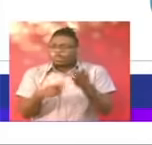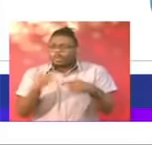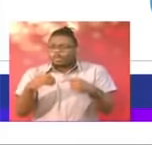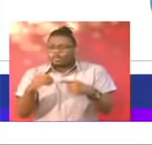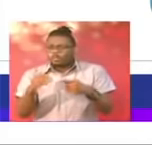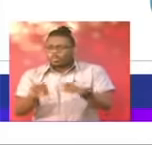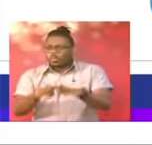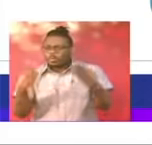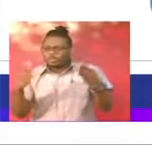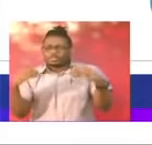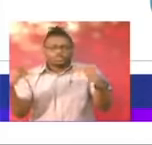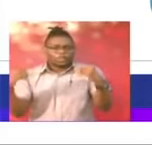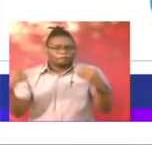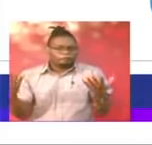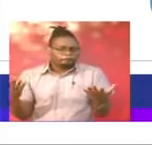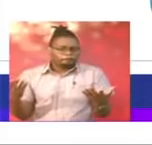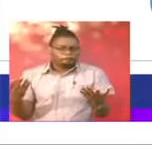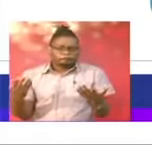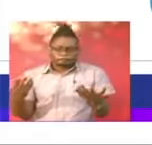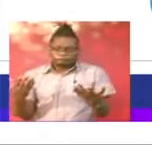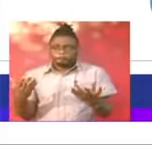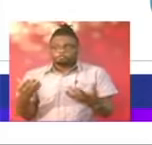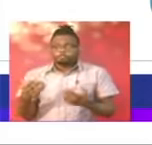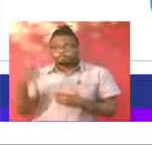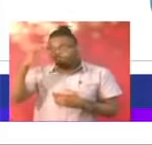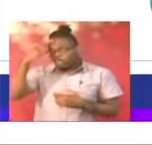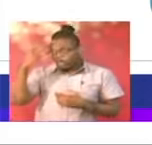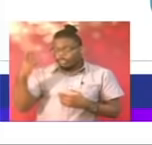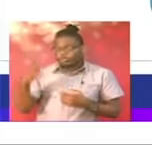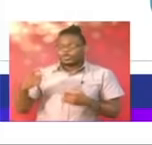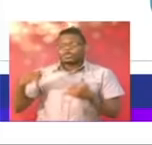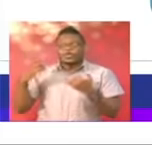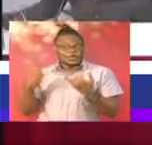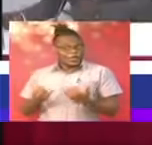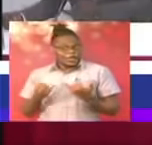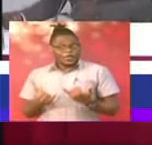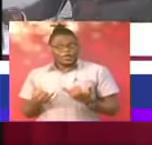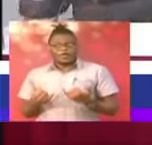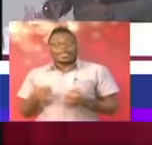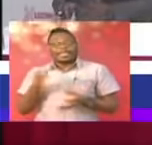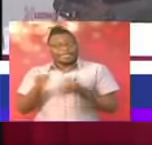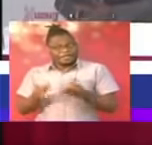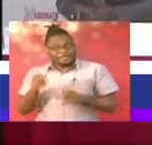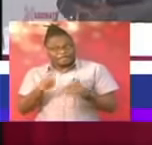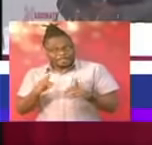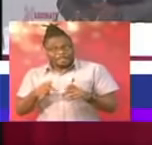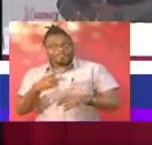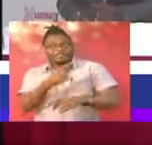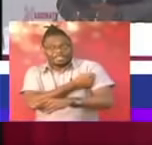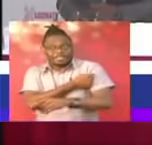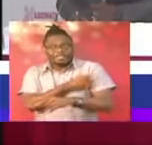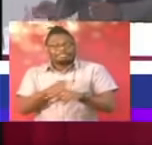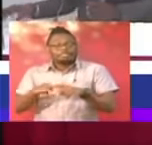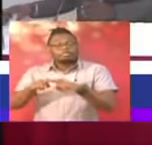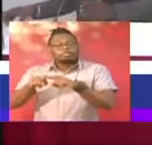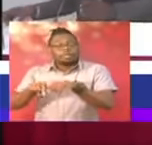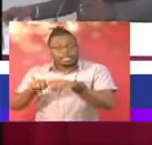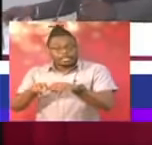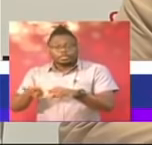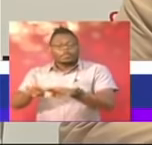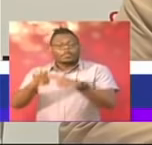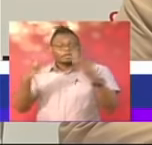in terms of the restrictions would depend on vaccination. Thank you. Okay, so let's work backwards.